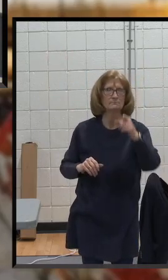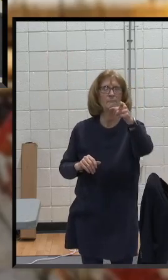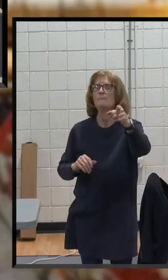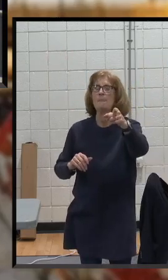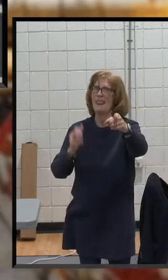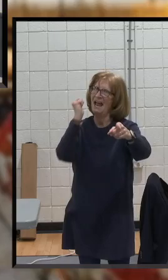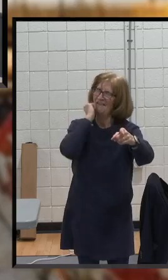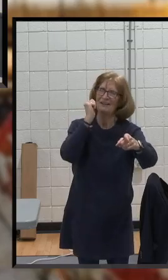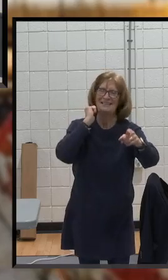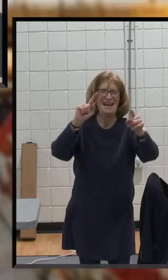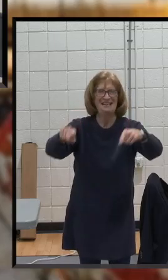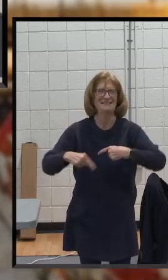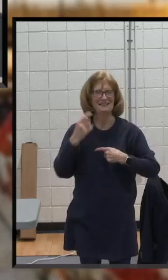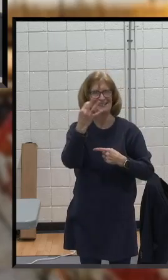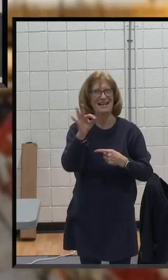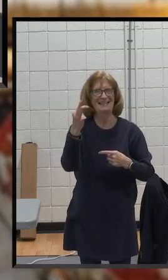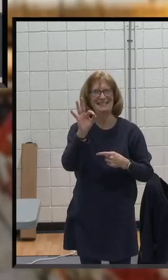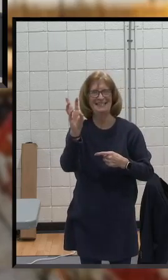Okay.